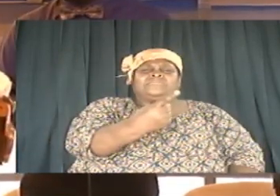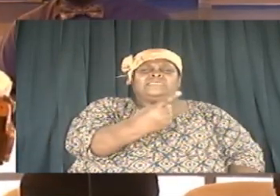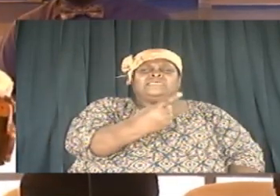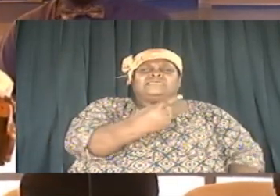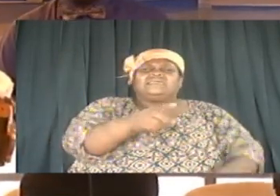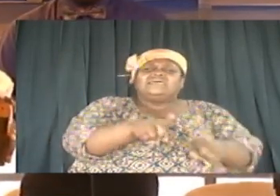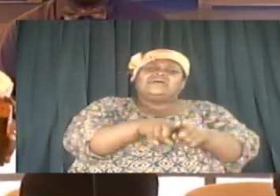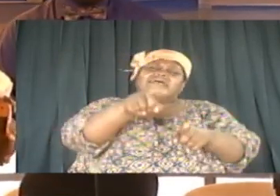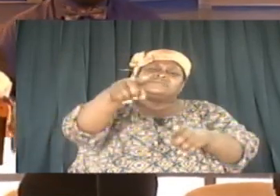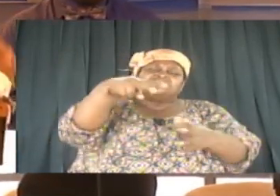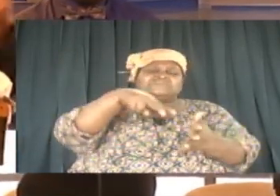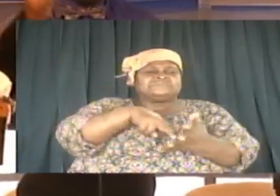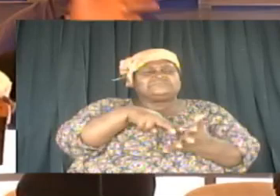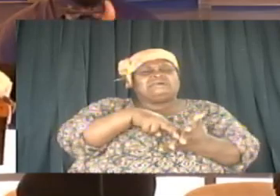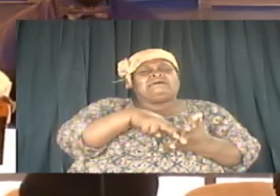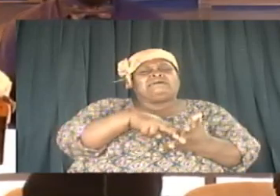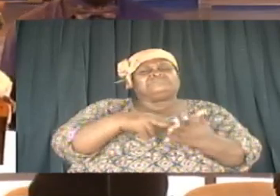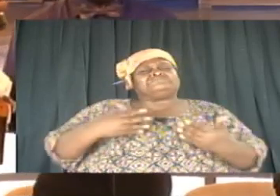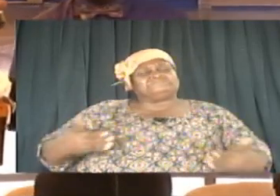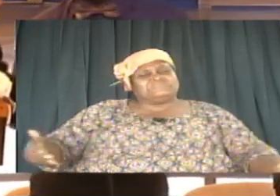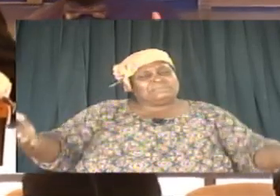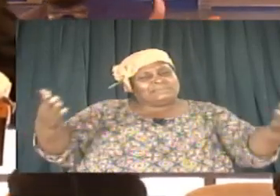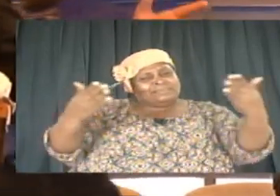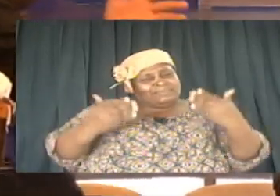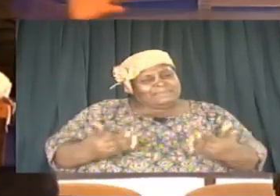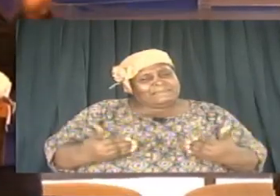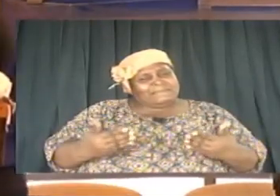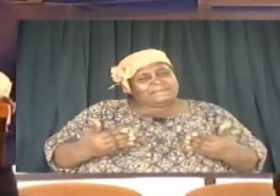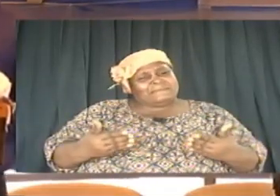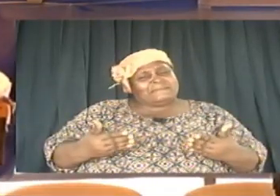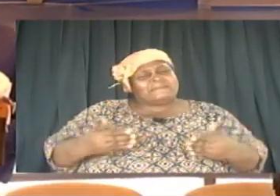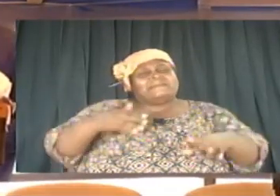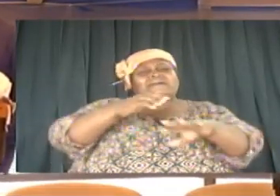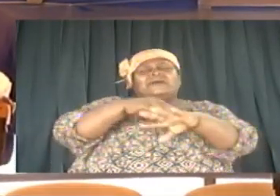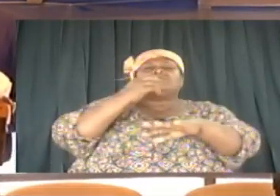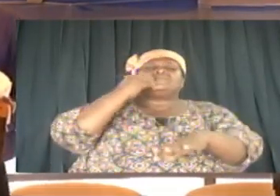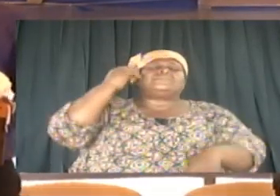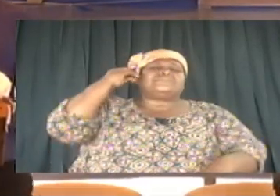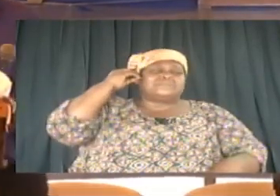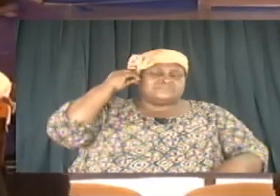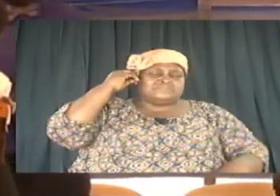as you stand here and at your homes,